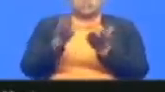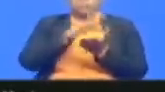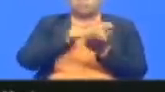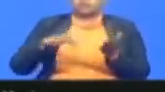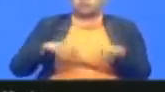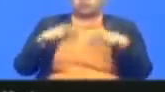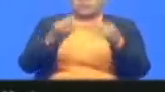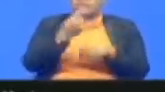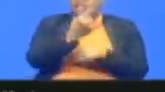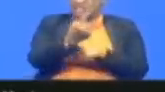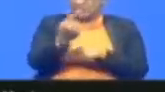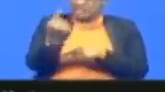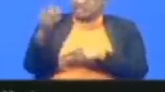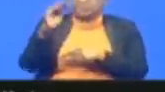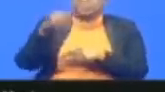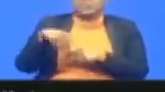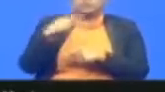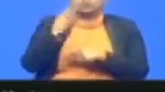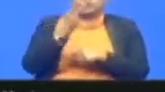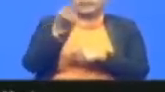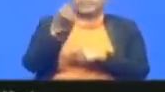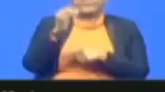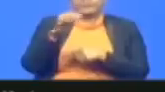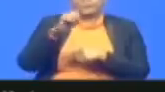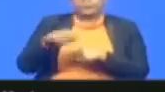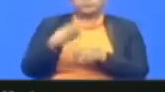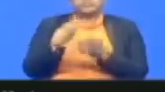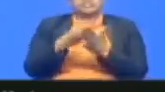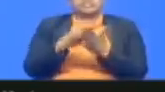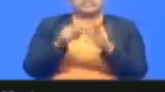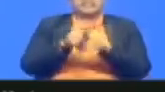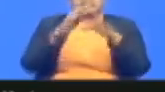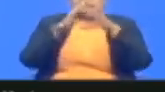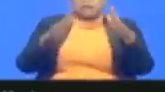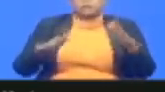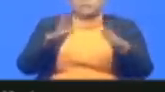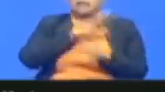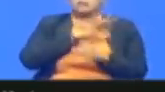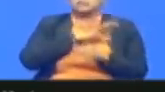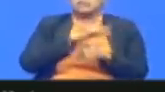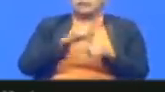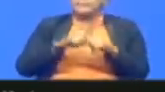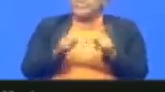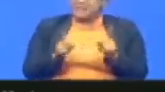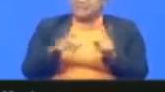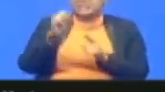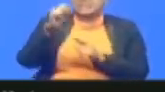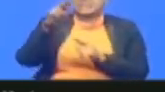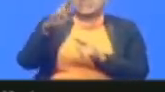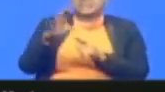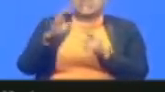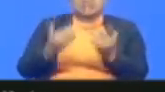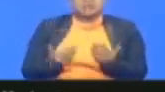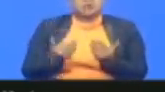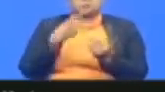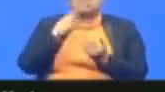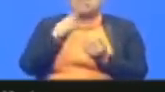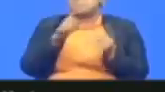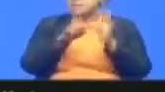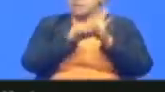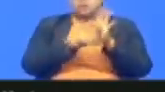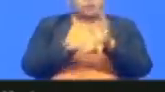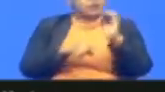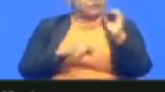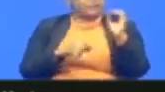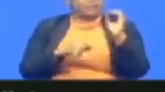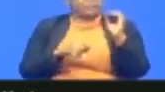MP 250,000 shillings as housing allowance, but which SRC has termed as illegal, even as